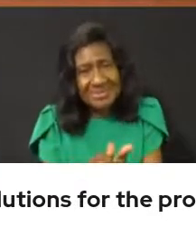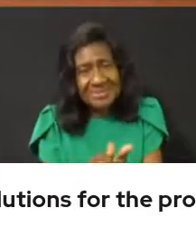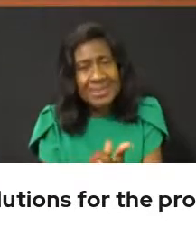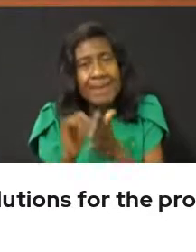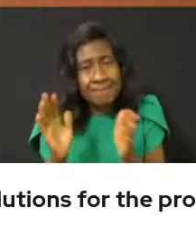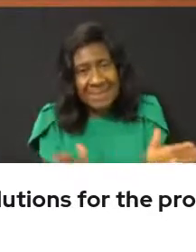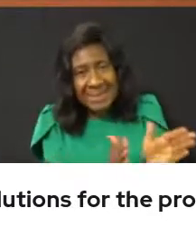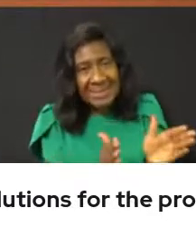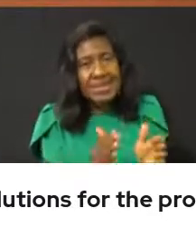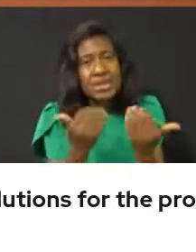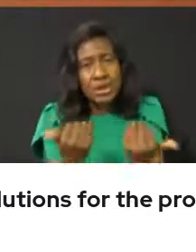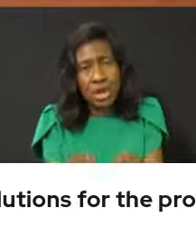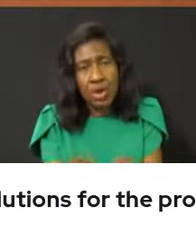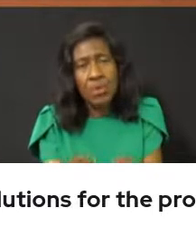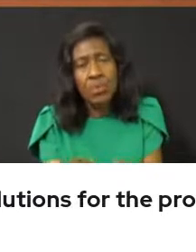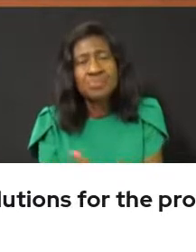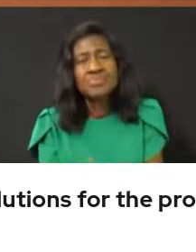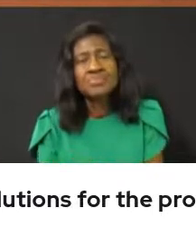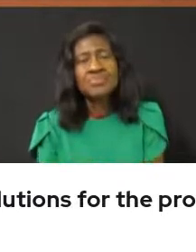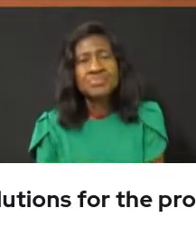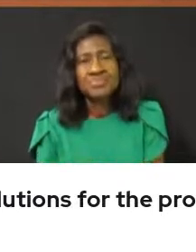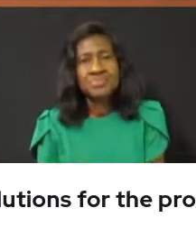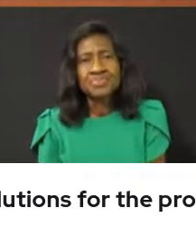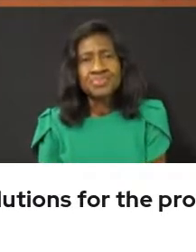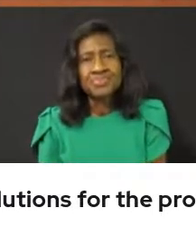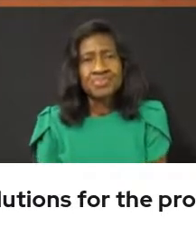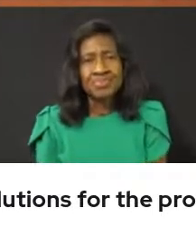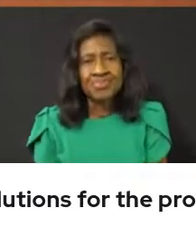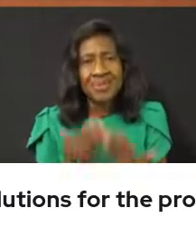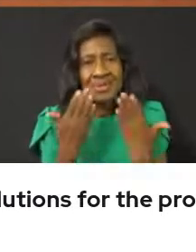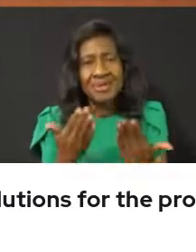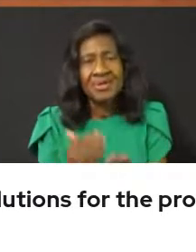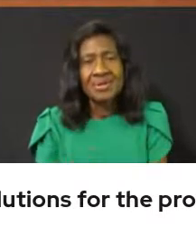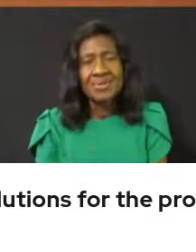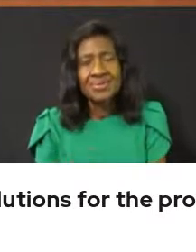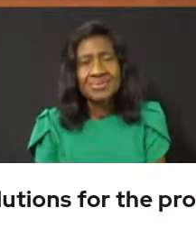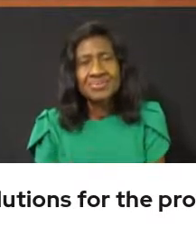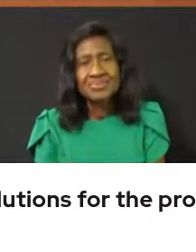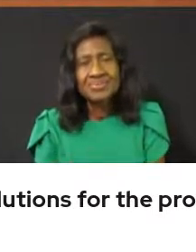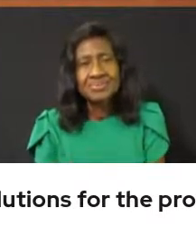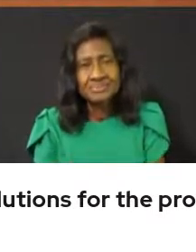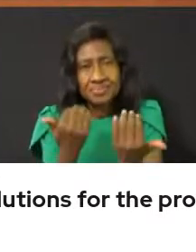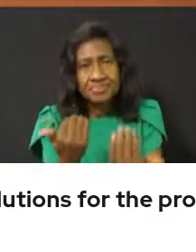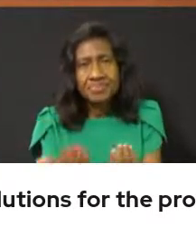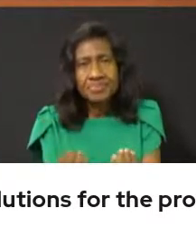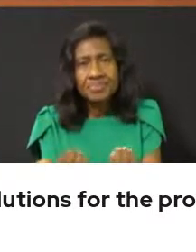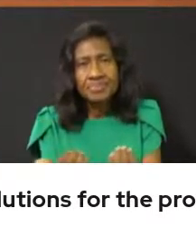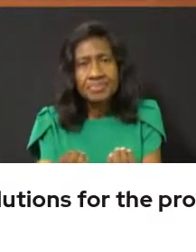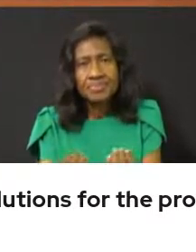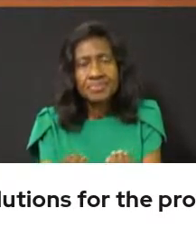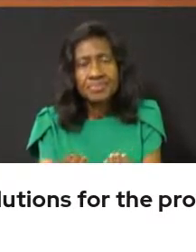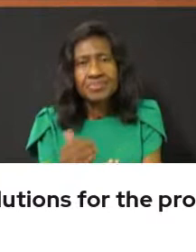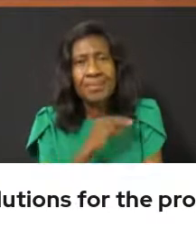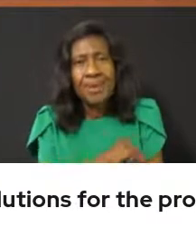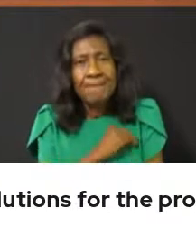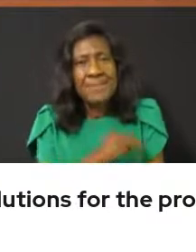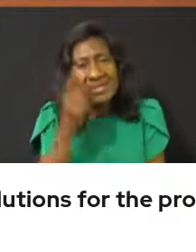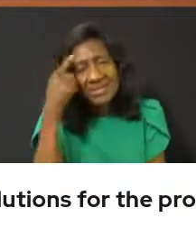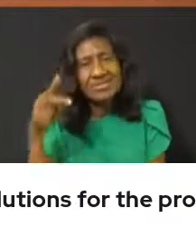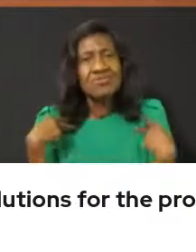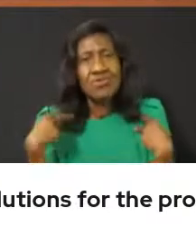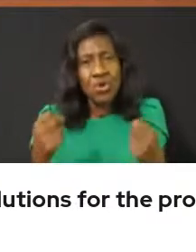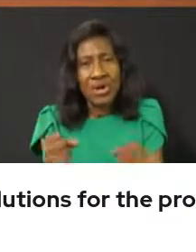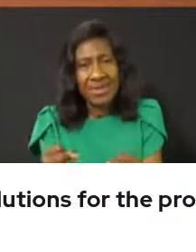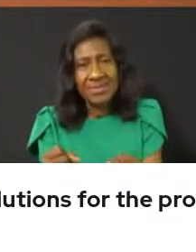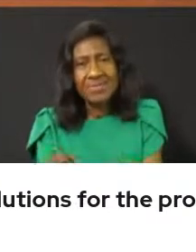Thank you very much, Deputy Governor, Honorable Franz Madison. We turn now to Minister for Health, the Honorable Sabrina